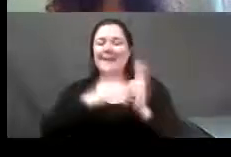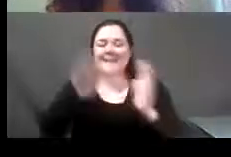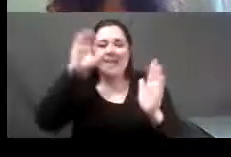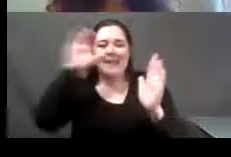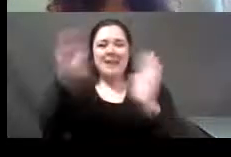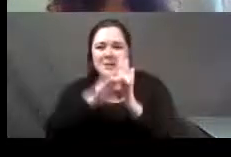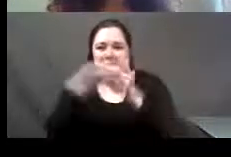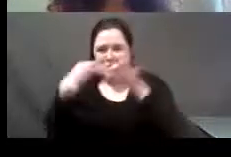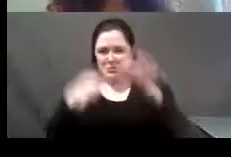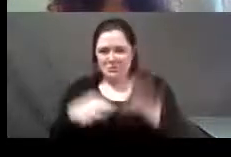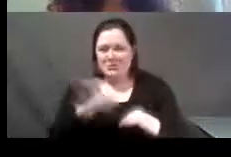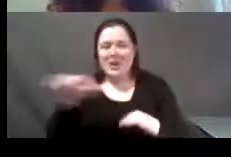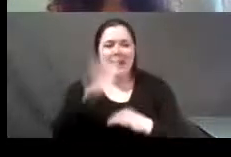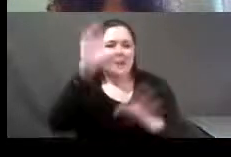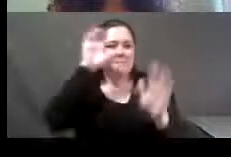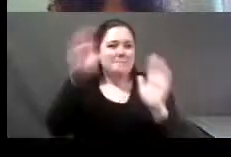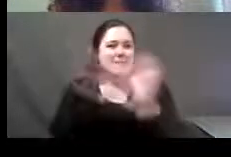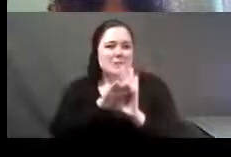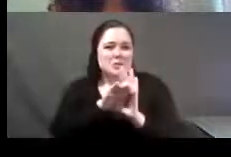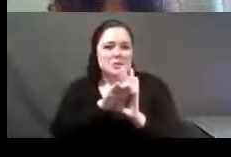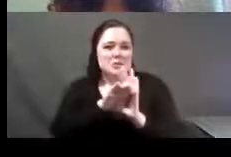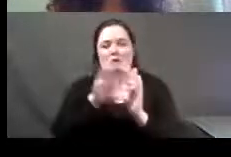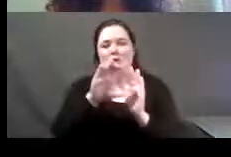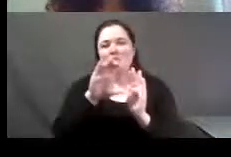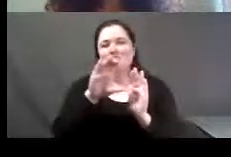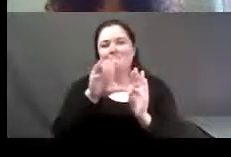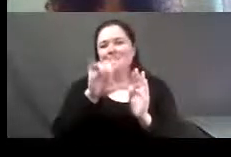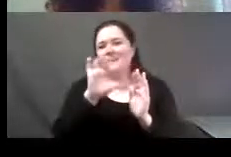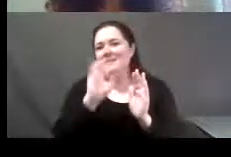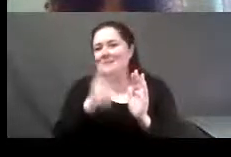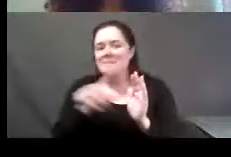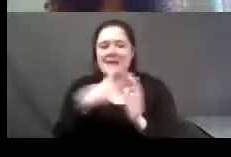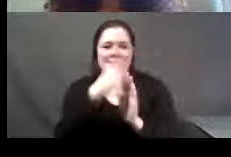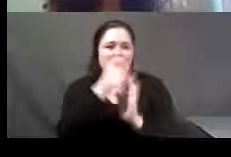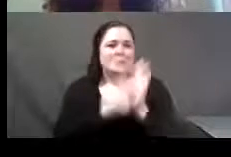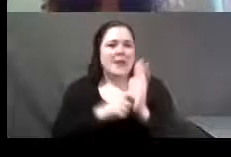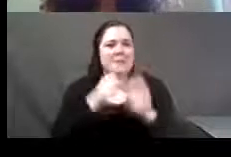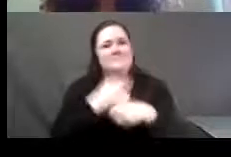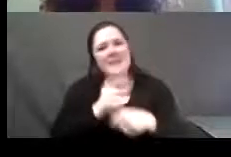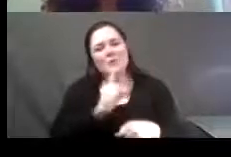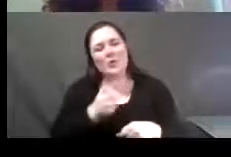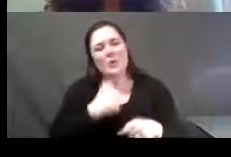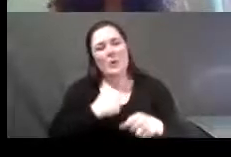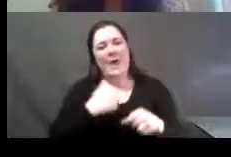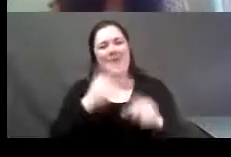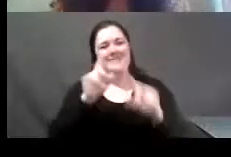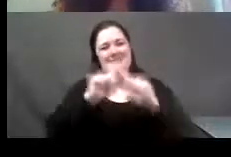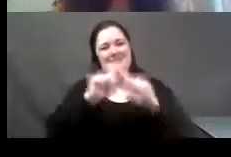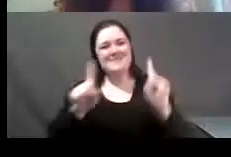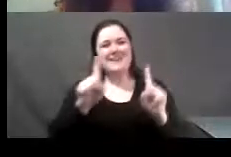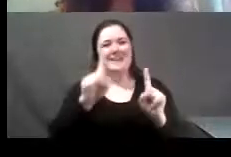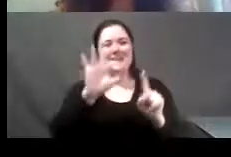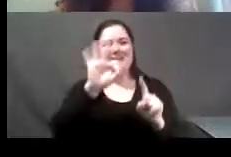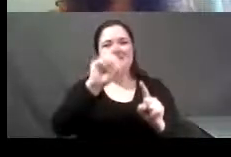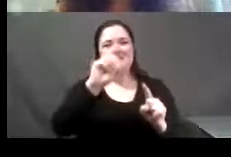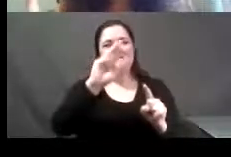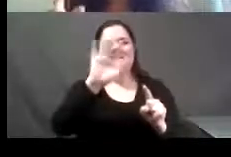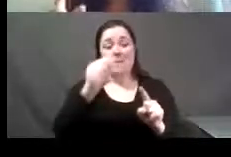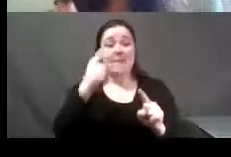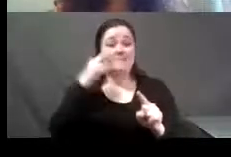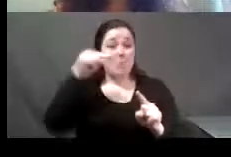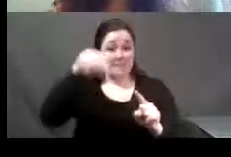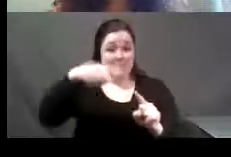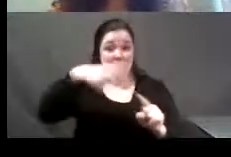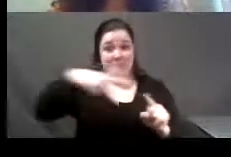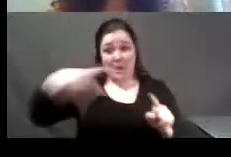you put, anything you write, just making sure it's in different formats. For this PowerPoint, actually,